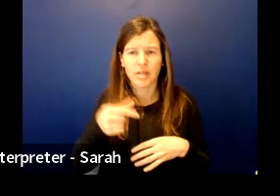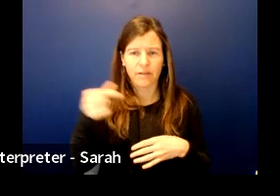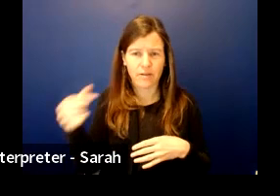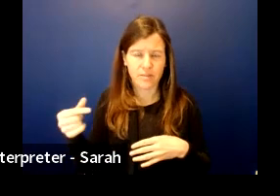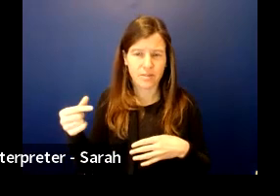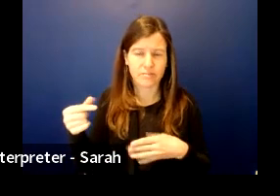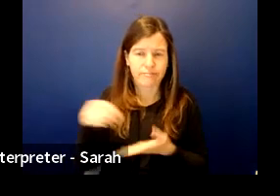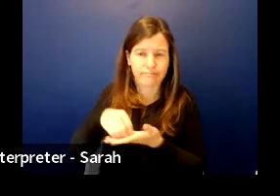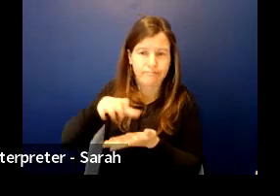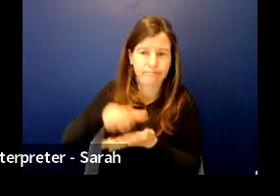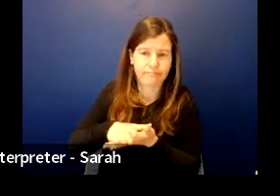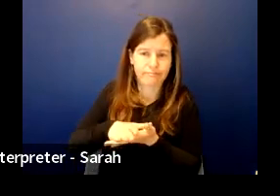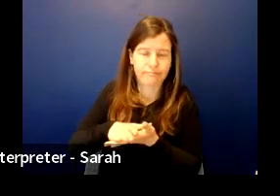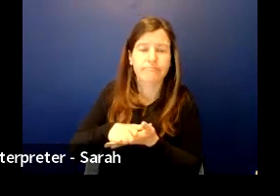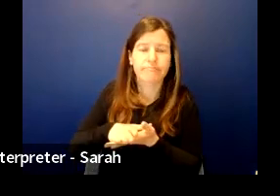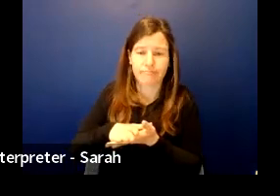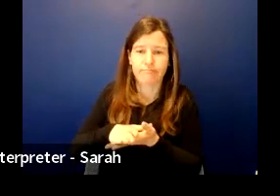records?